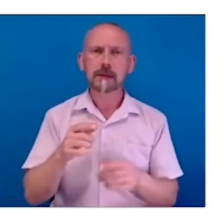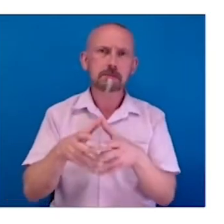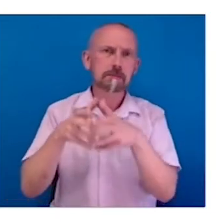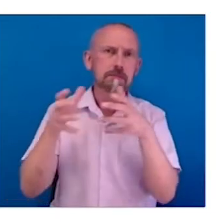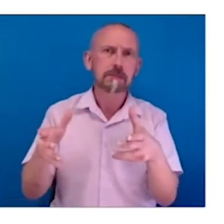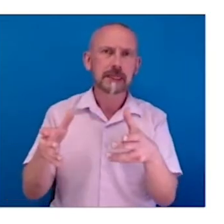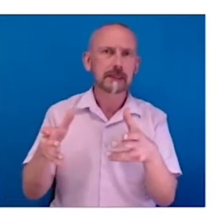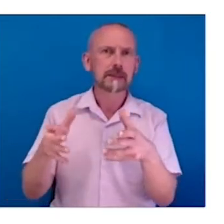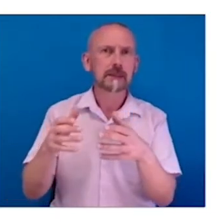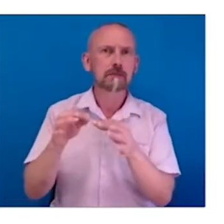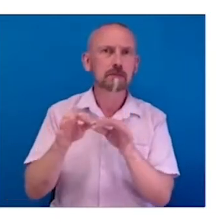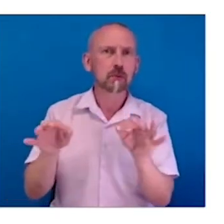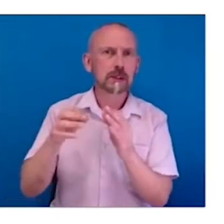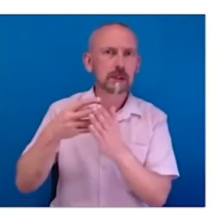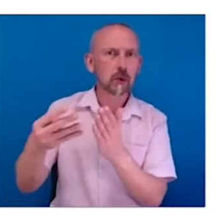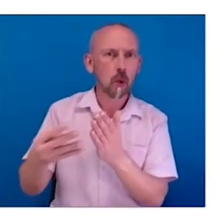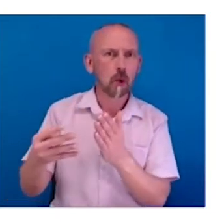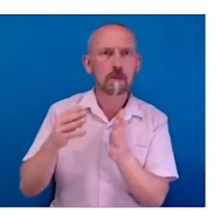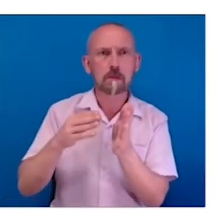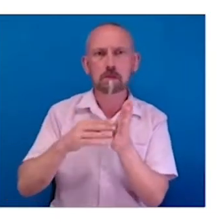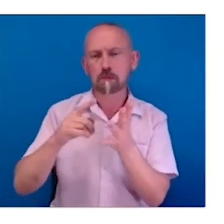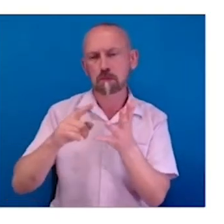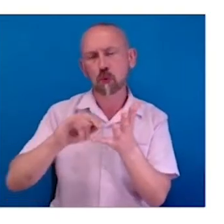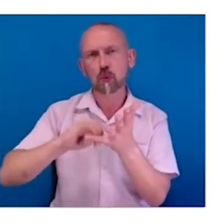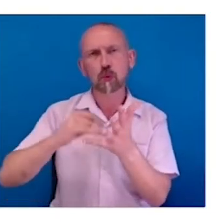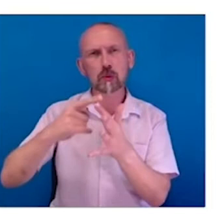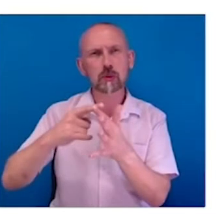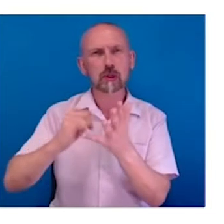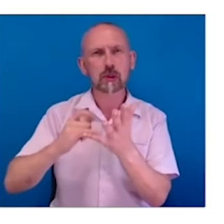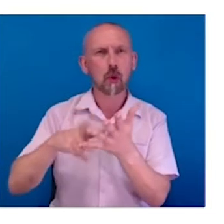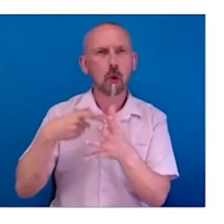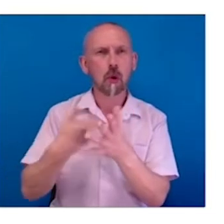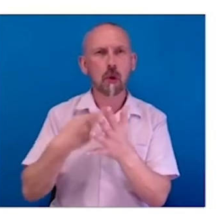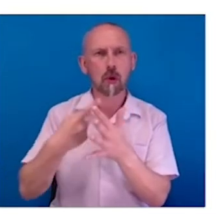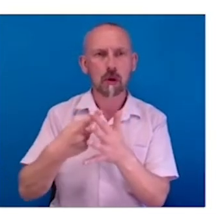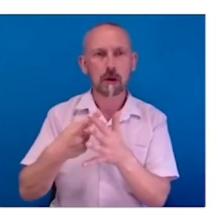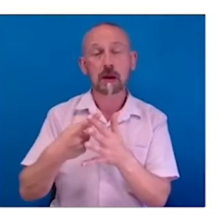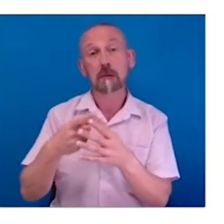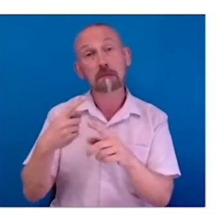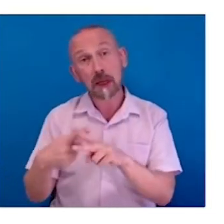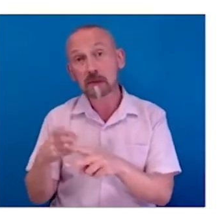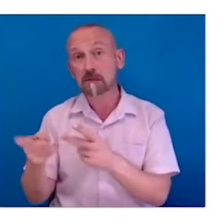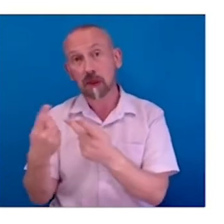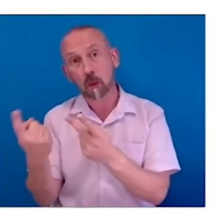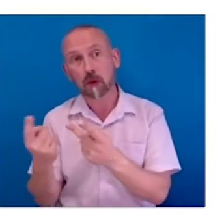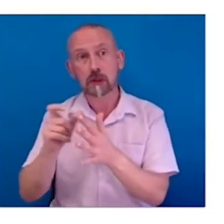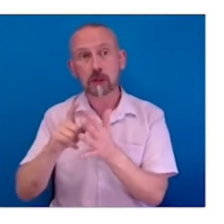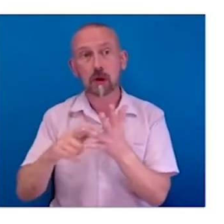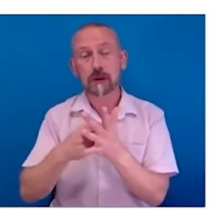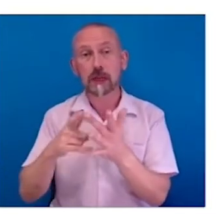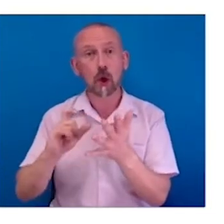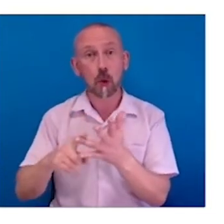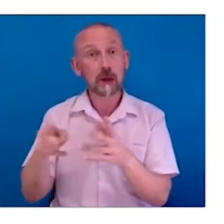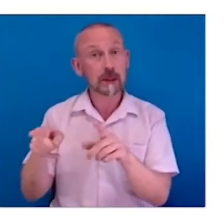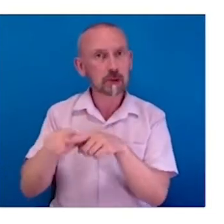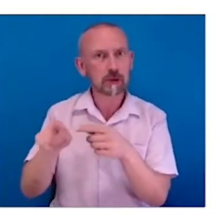Dorico are working to bring as much accessibility as possible into their programs.